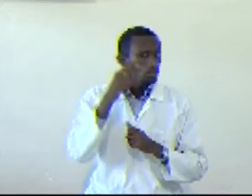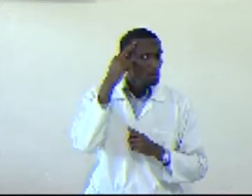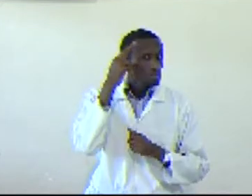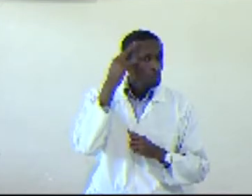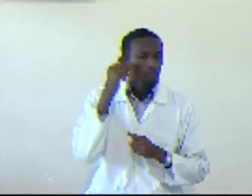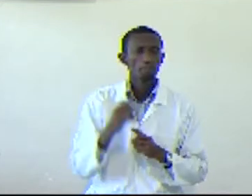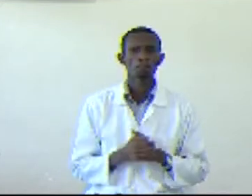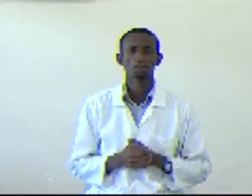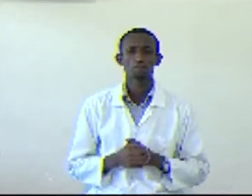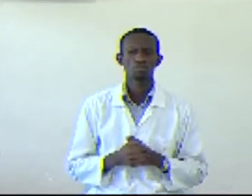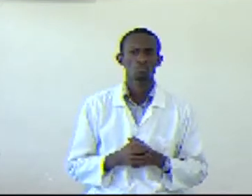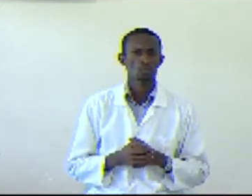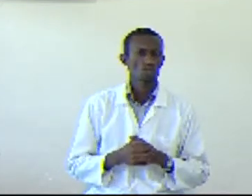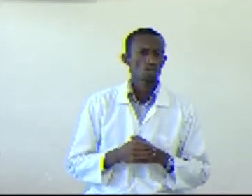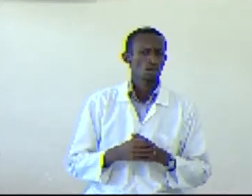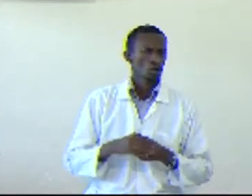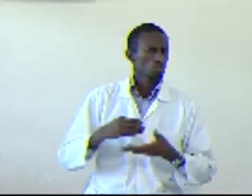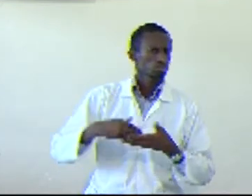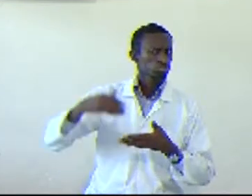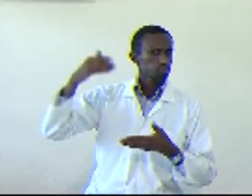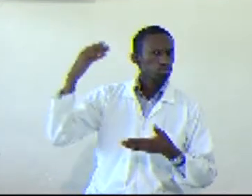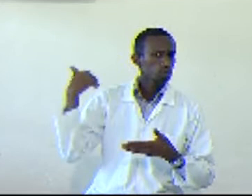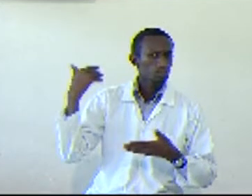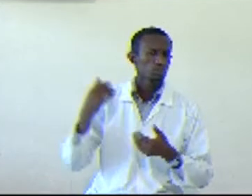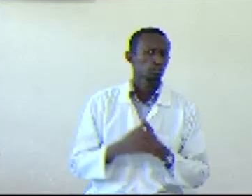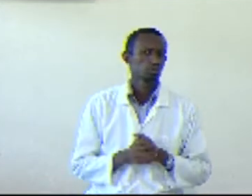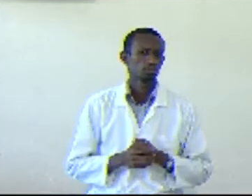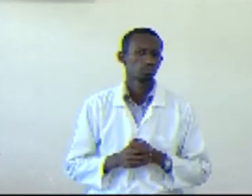our last time. We had the